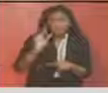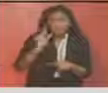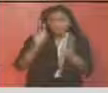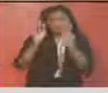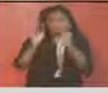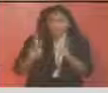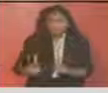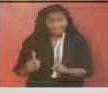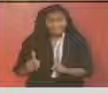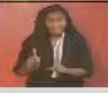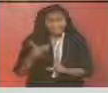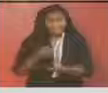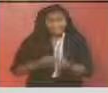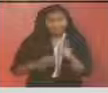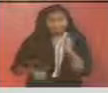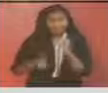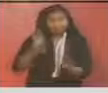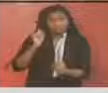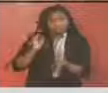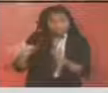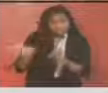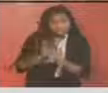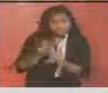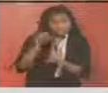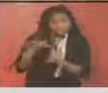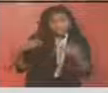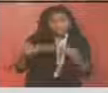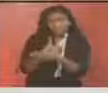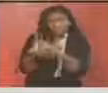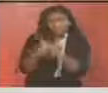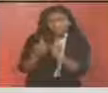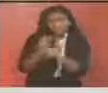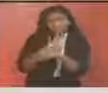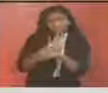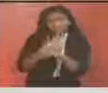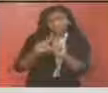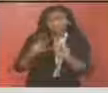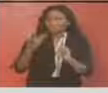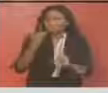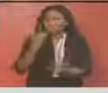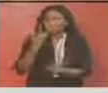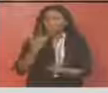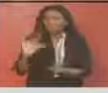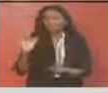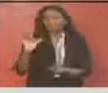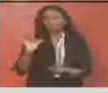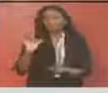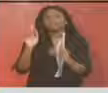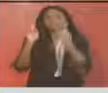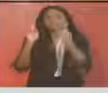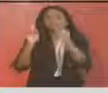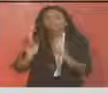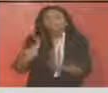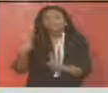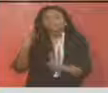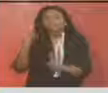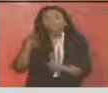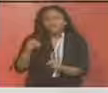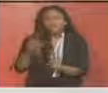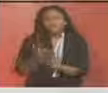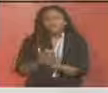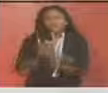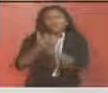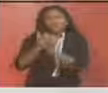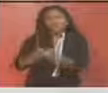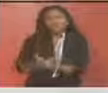Tobago sample. But thankfully, the sample was from an individual who was on a boat and who was not allowed to disembark